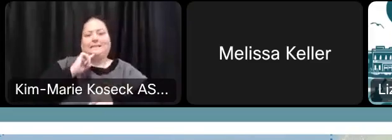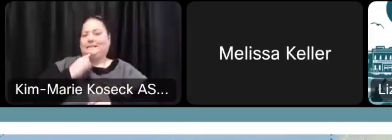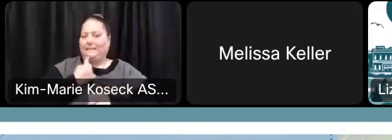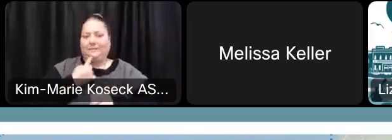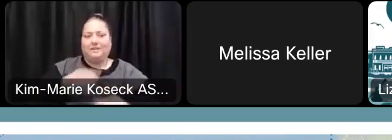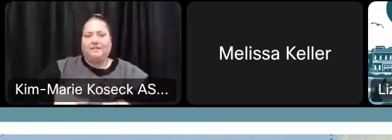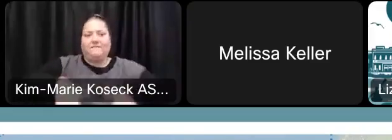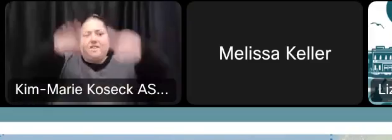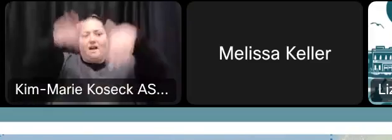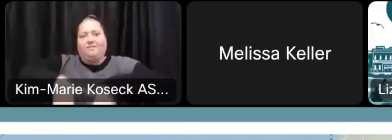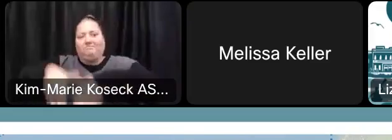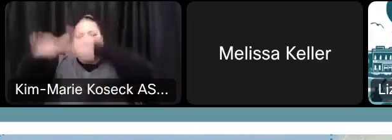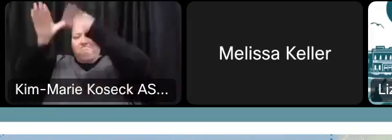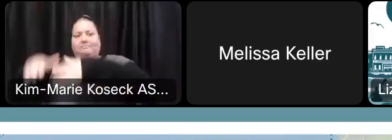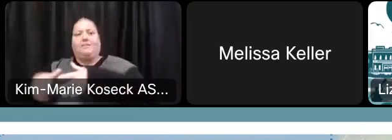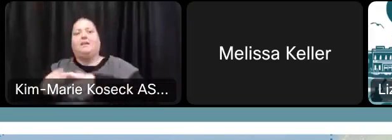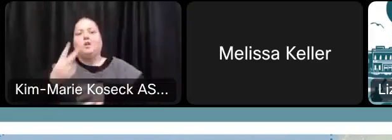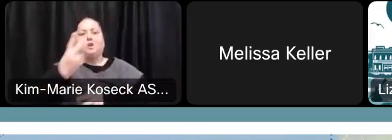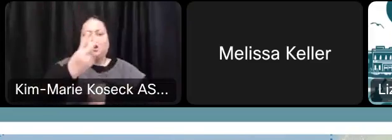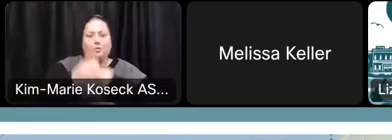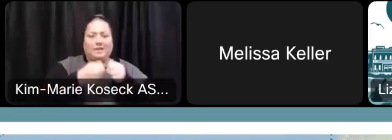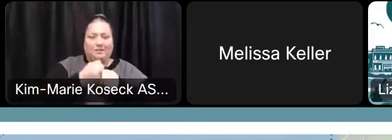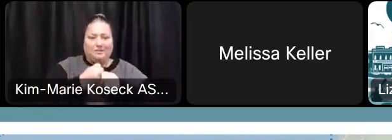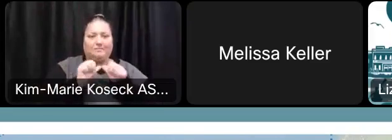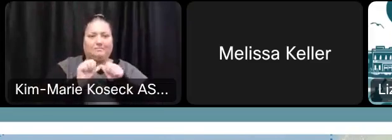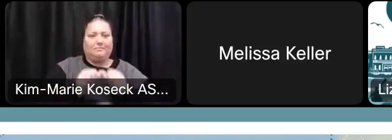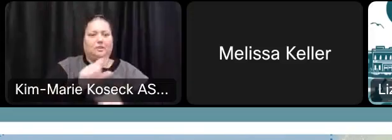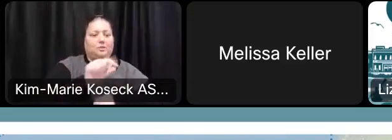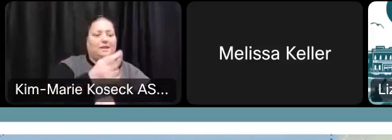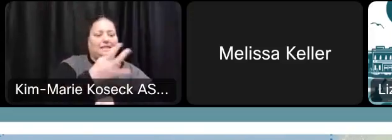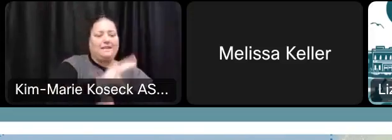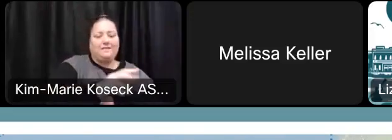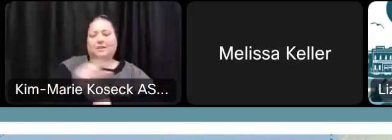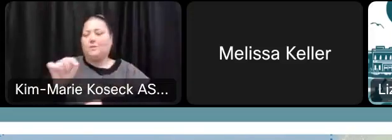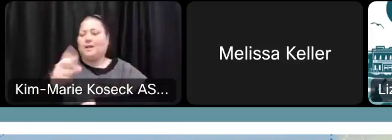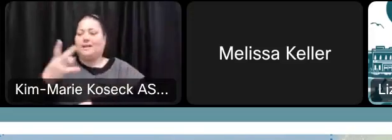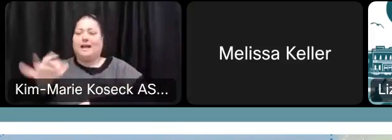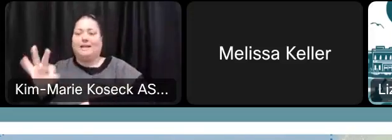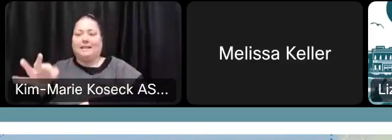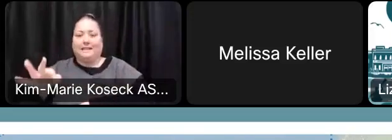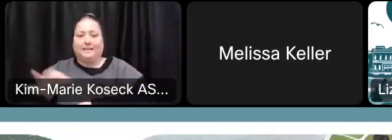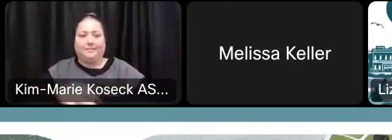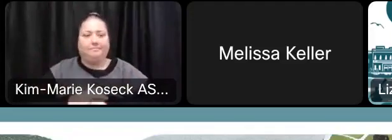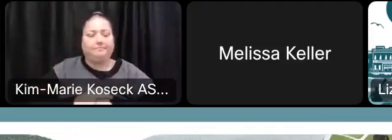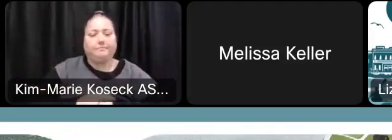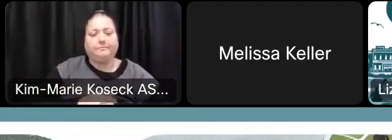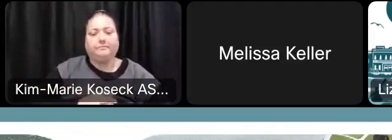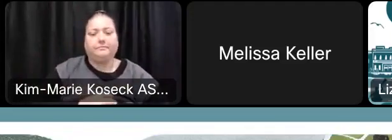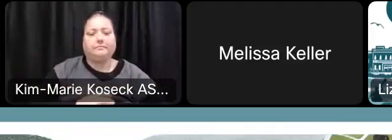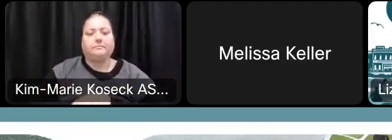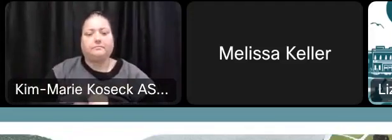flooding events almost 2 years in a row, 2017, 2019. Next slide, please.